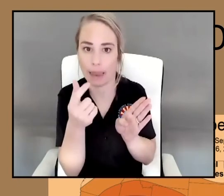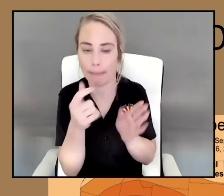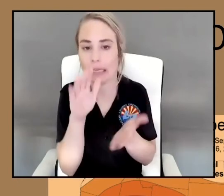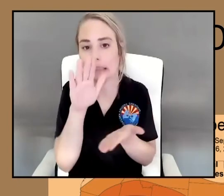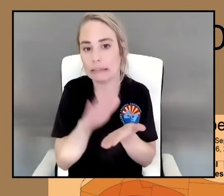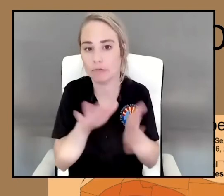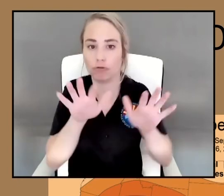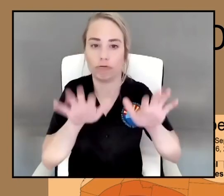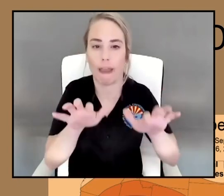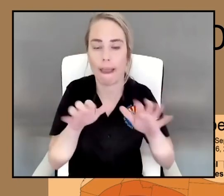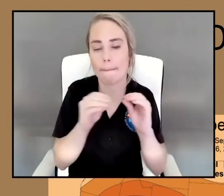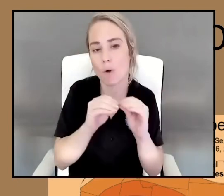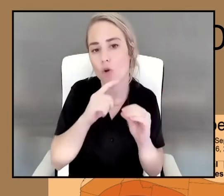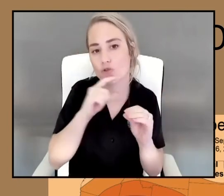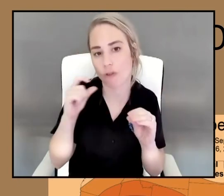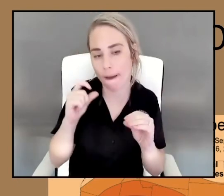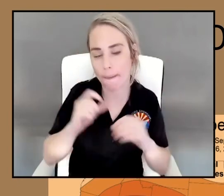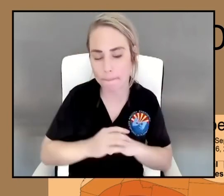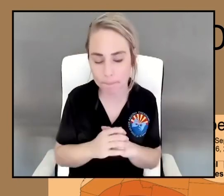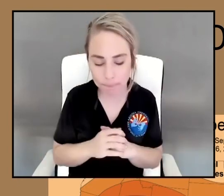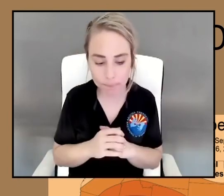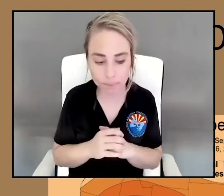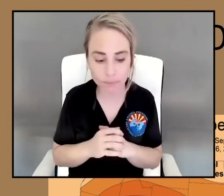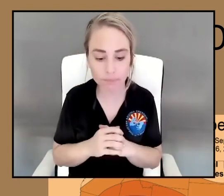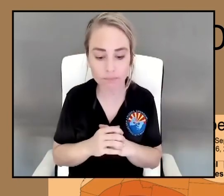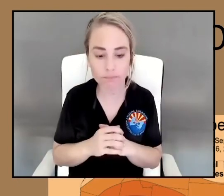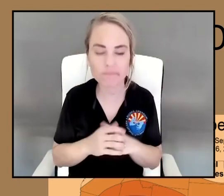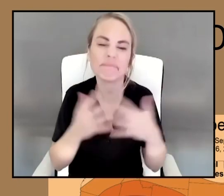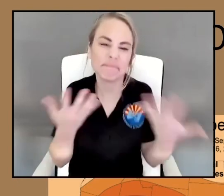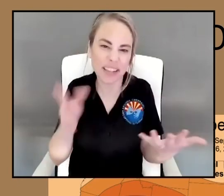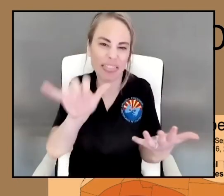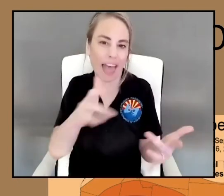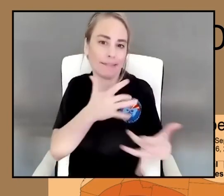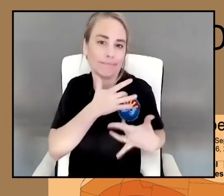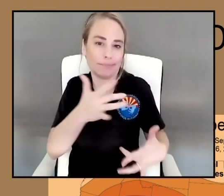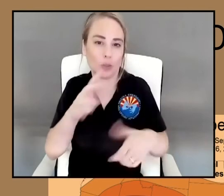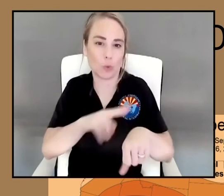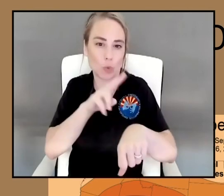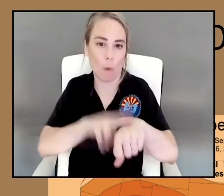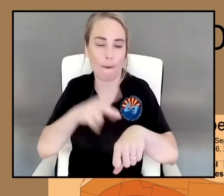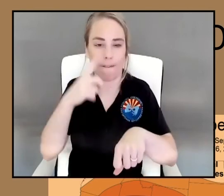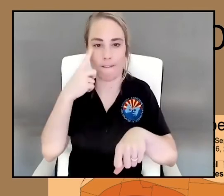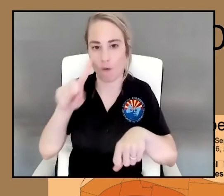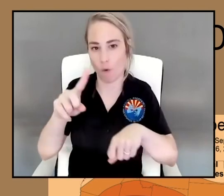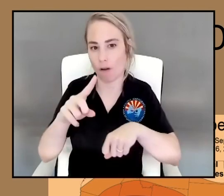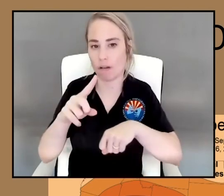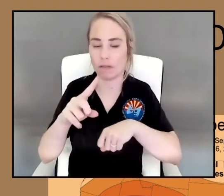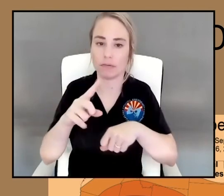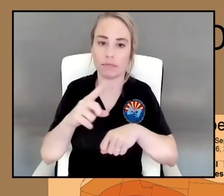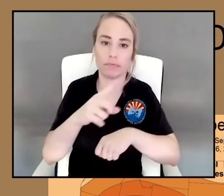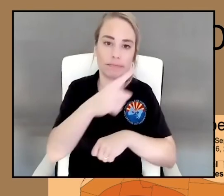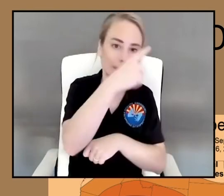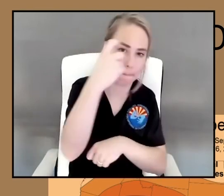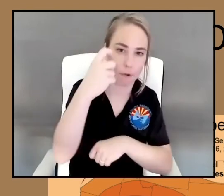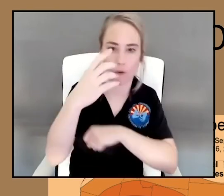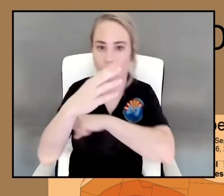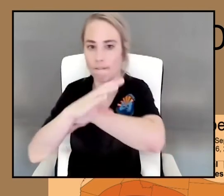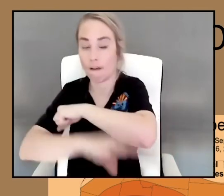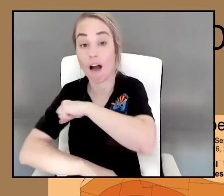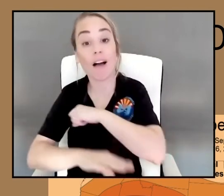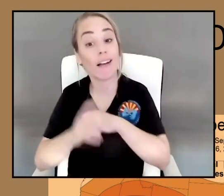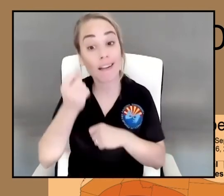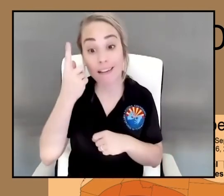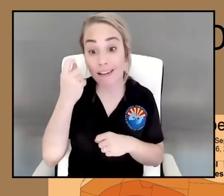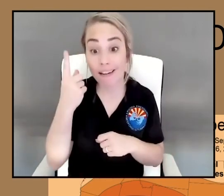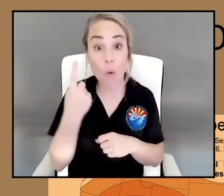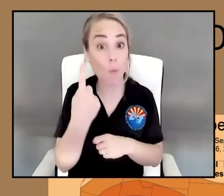drier weather, which is kind of typical for this time of year. And the one unknown that we never know any monsoon